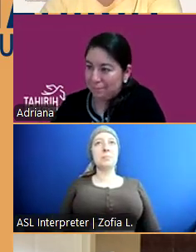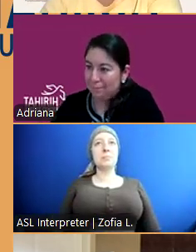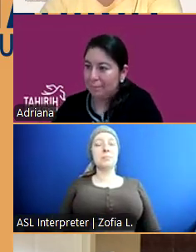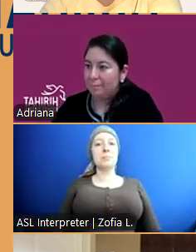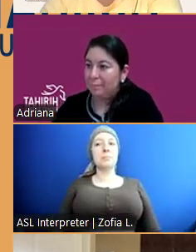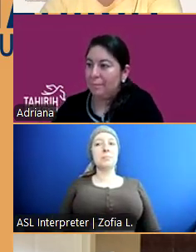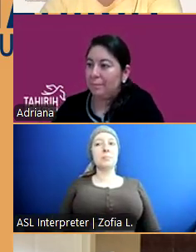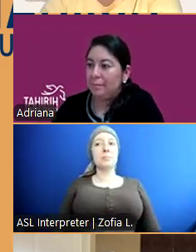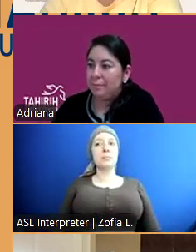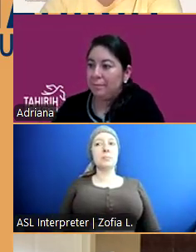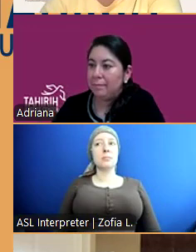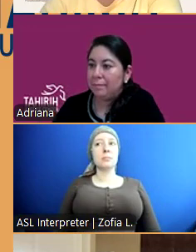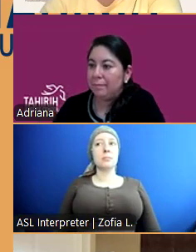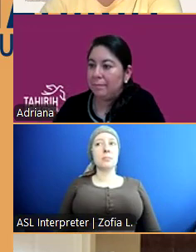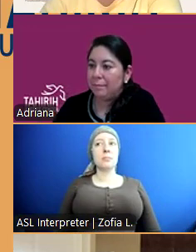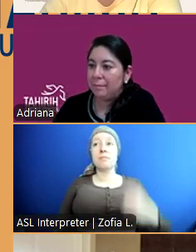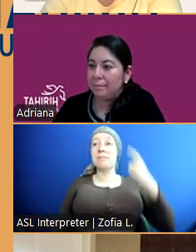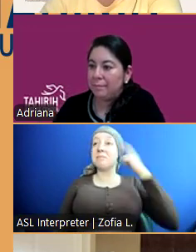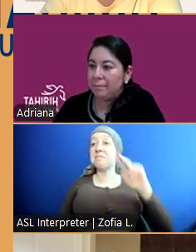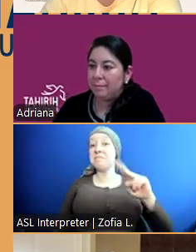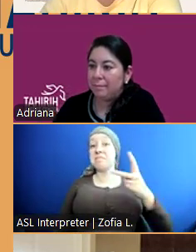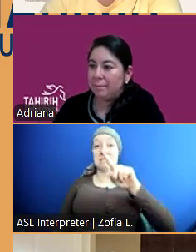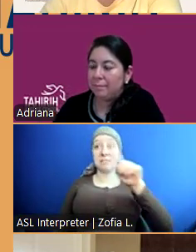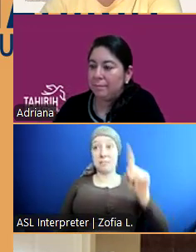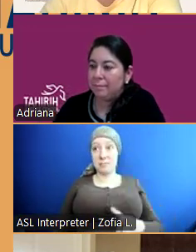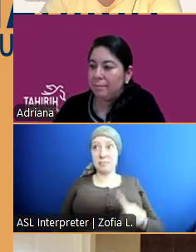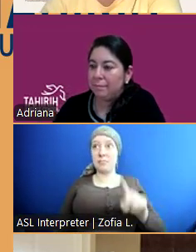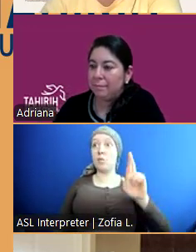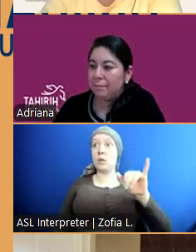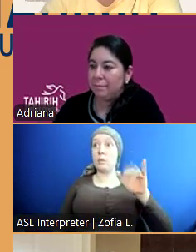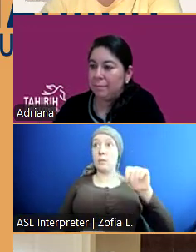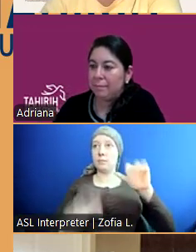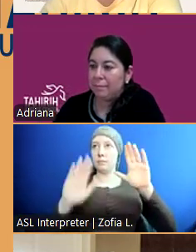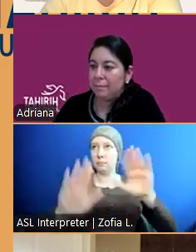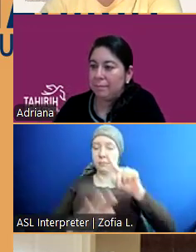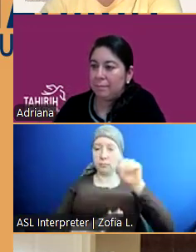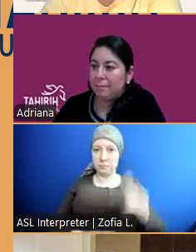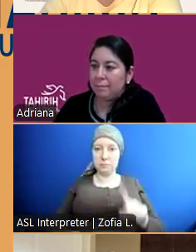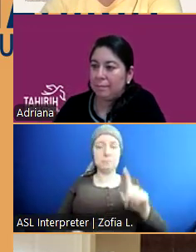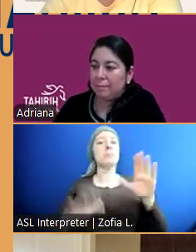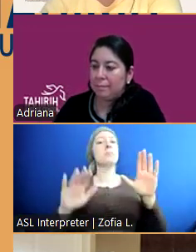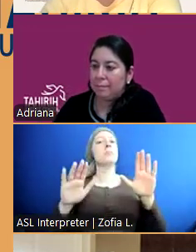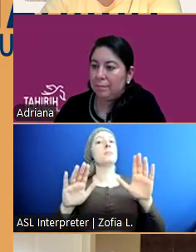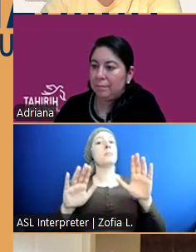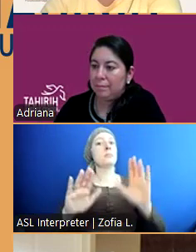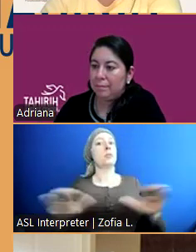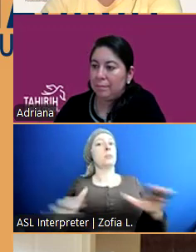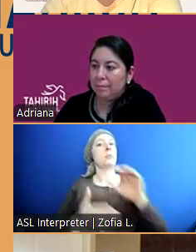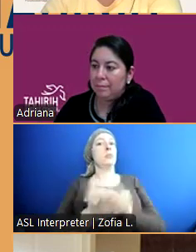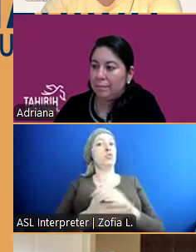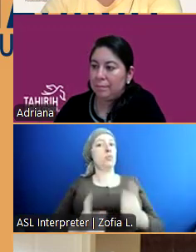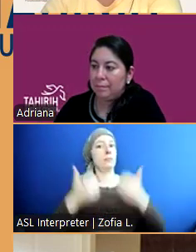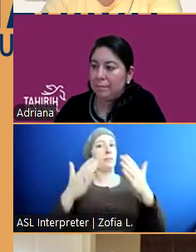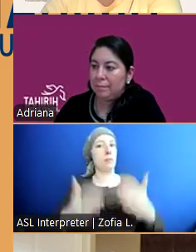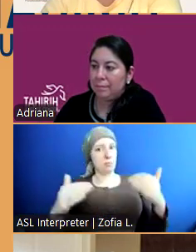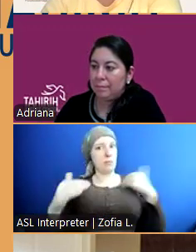Let's see. I think the second question, but, you know, Rima, it's a great question, right? Do children, you know, child marriage survivors enjoy the same legal